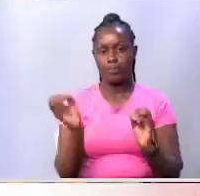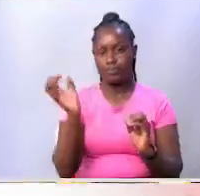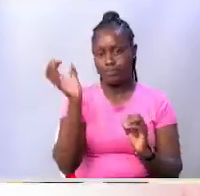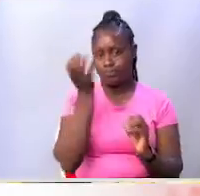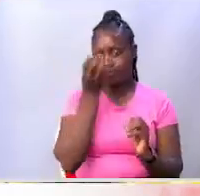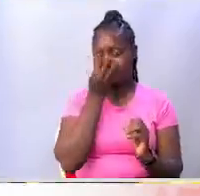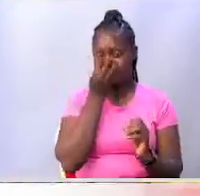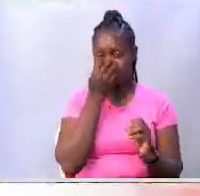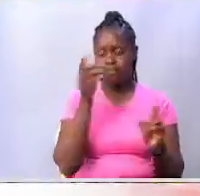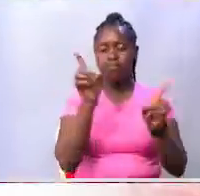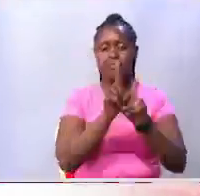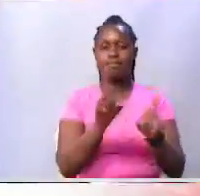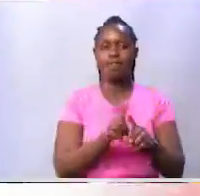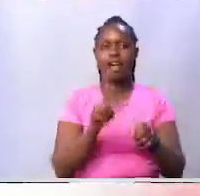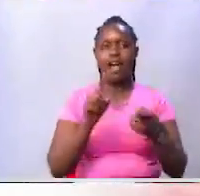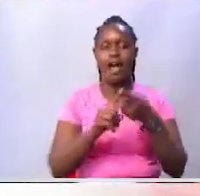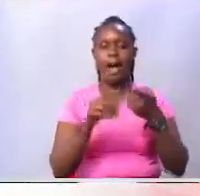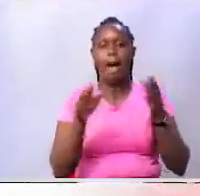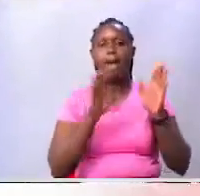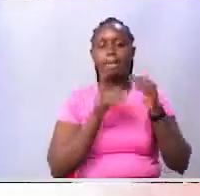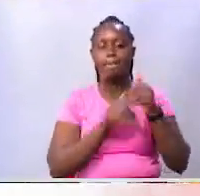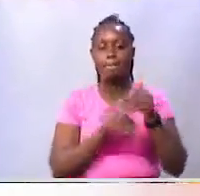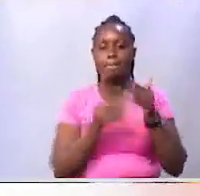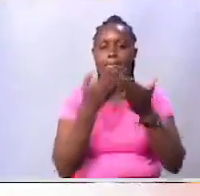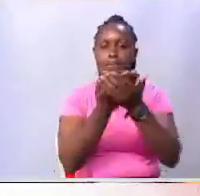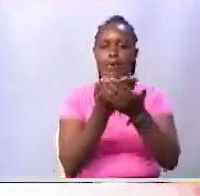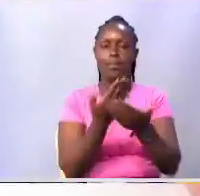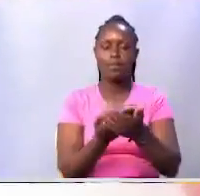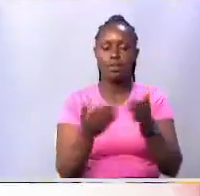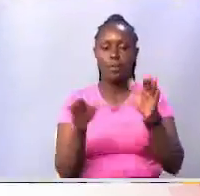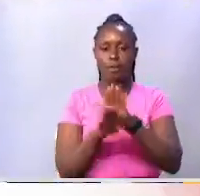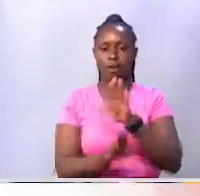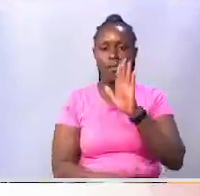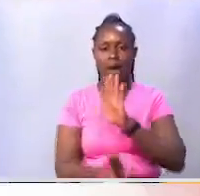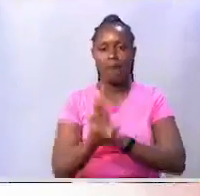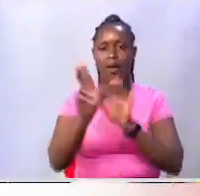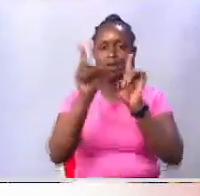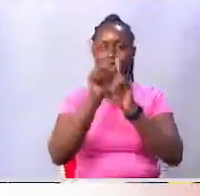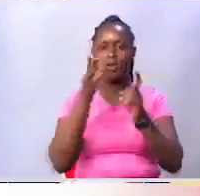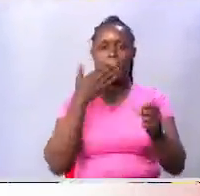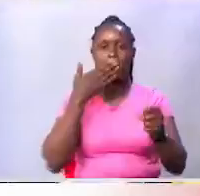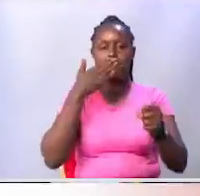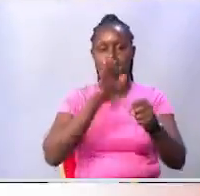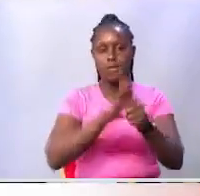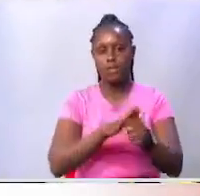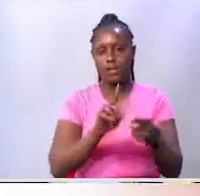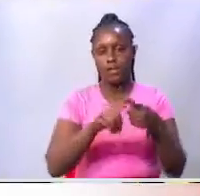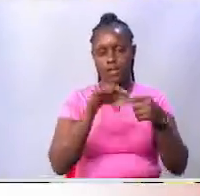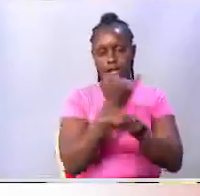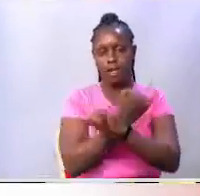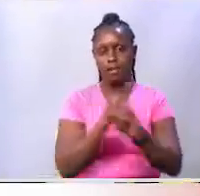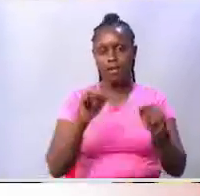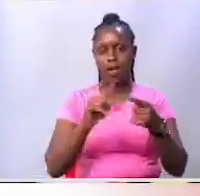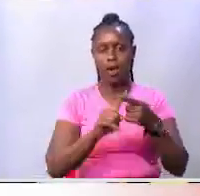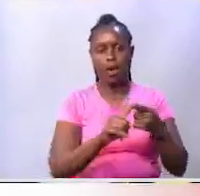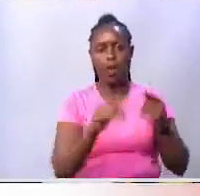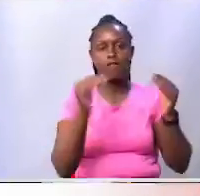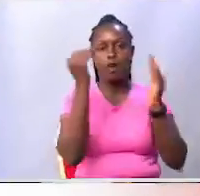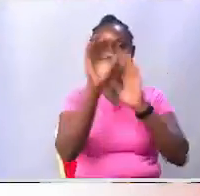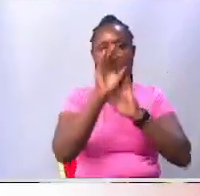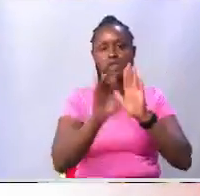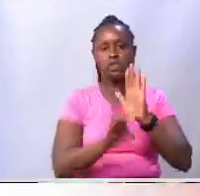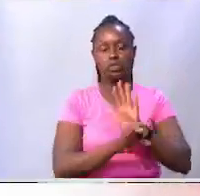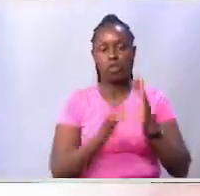entourage popularized his proposed bottom-up economic model as well as promising the independence of constitutional bodies once